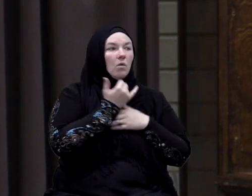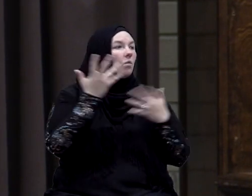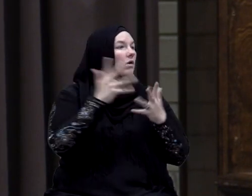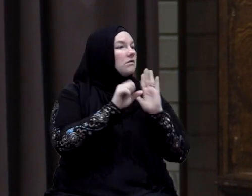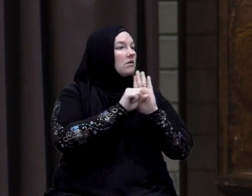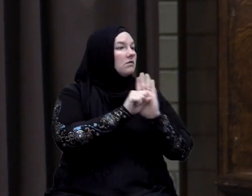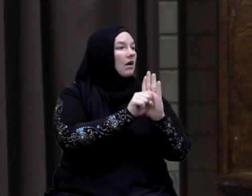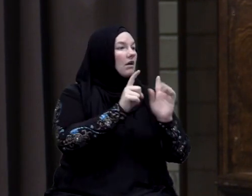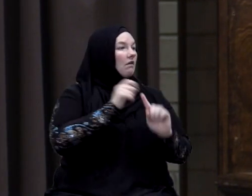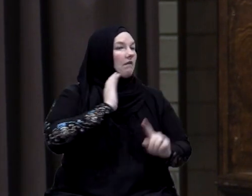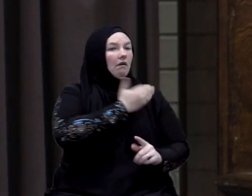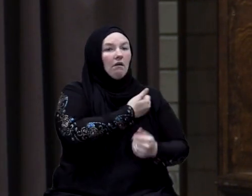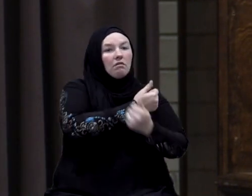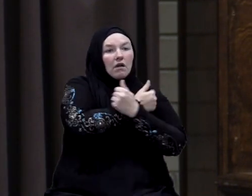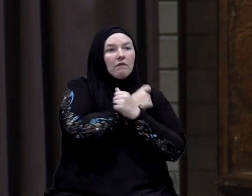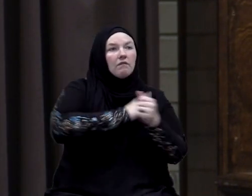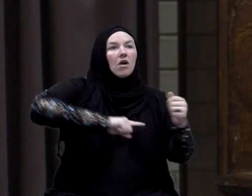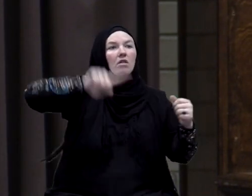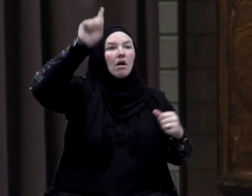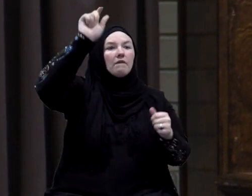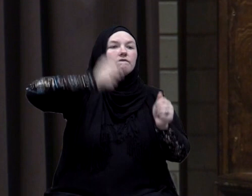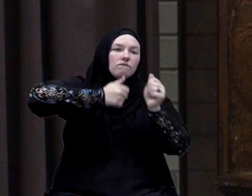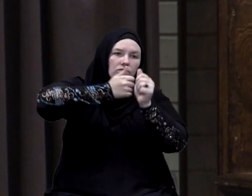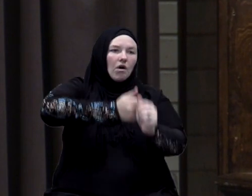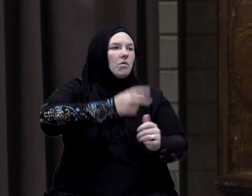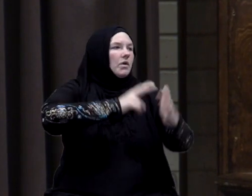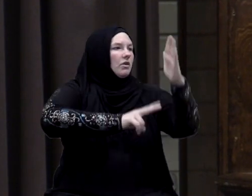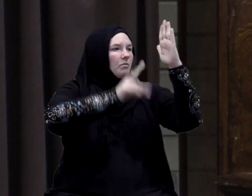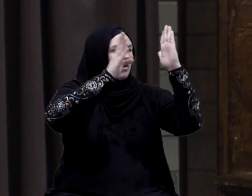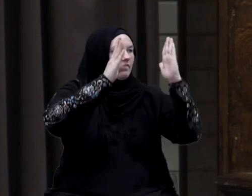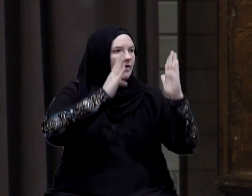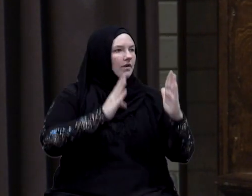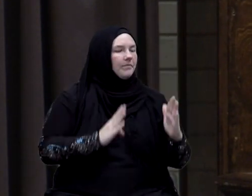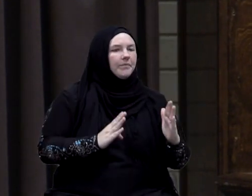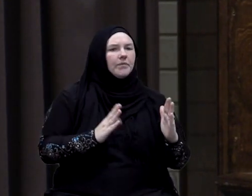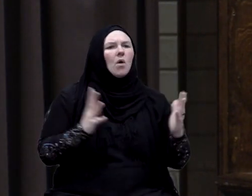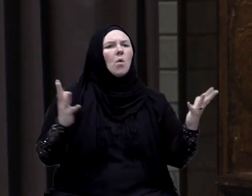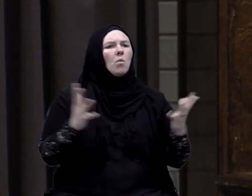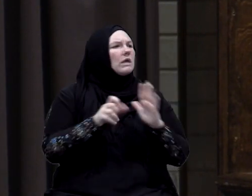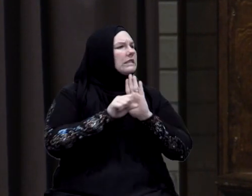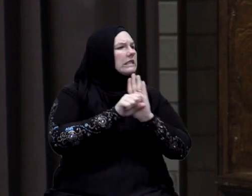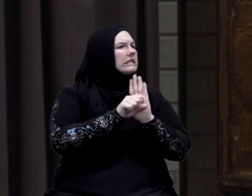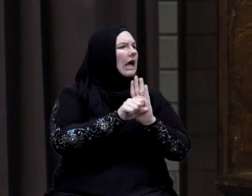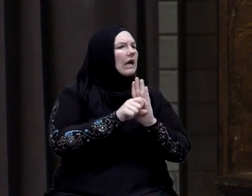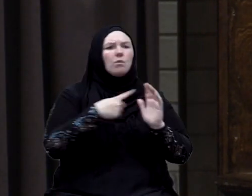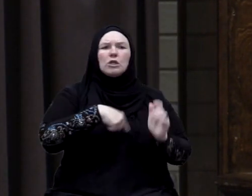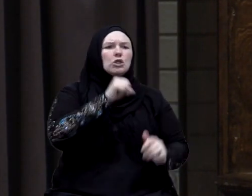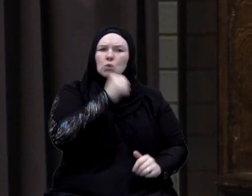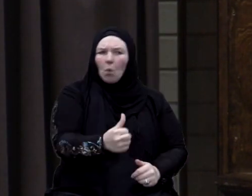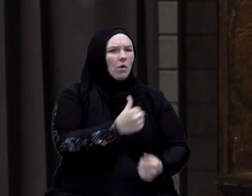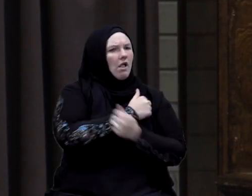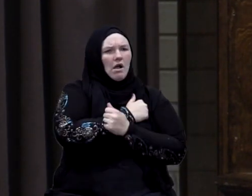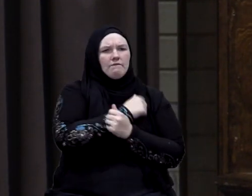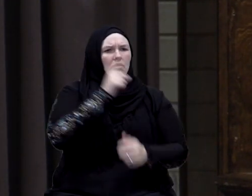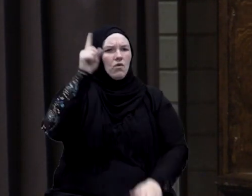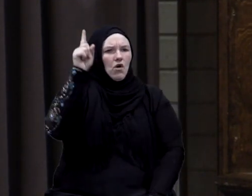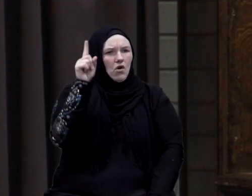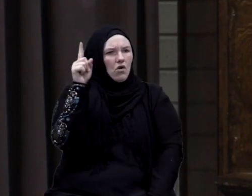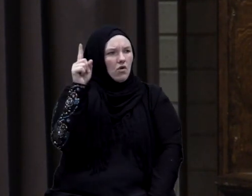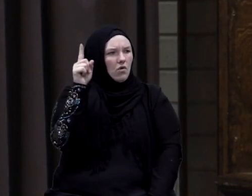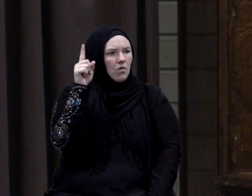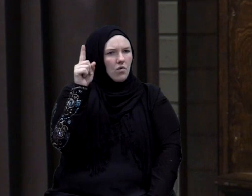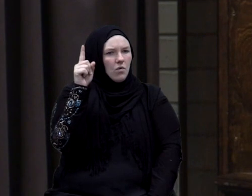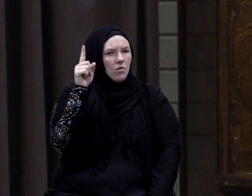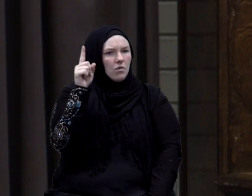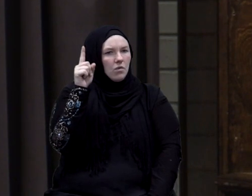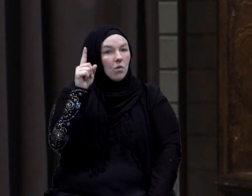love of Allah? Following the Prophet. In contrast, what is the sign that we don't love Allah? When we know